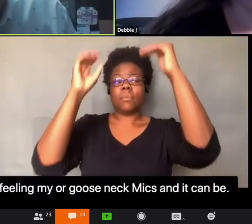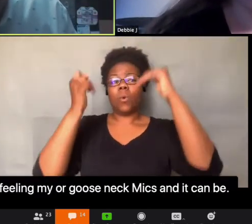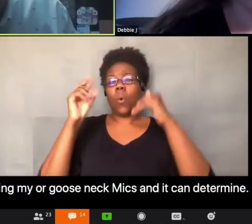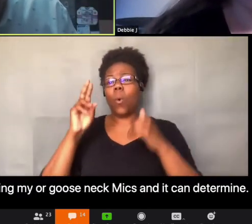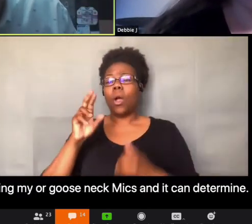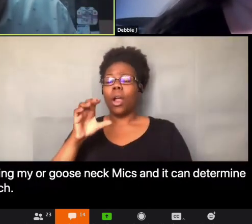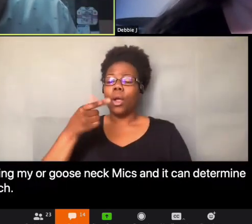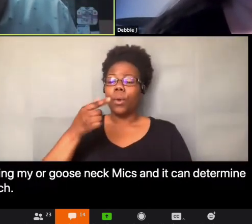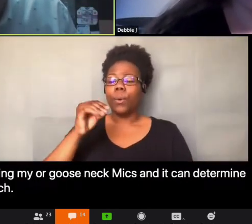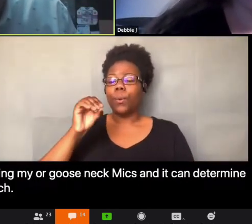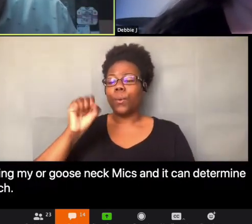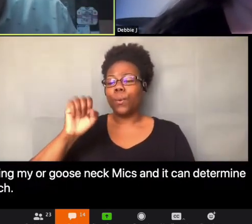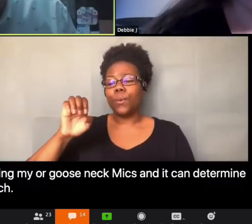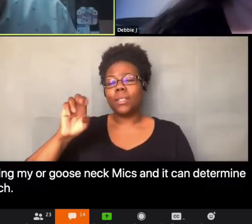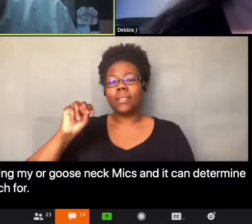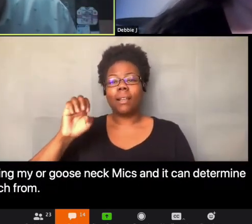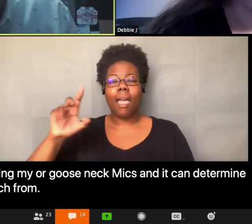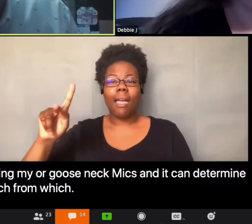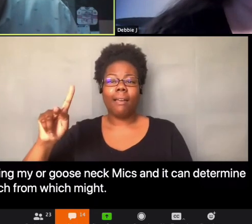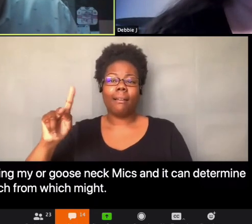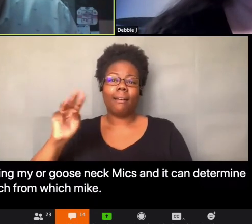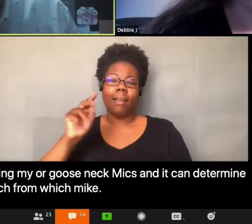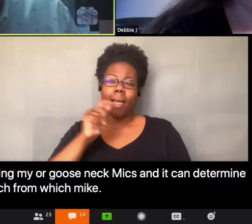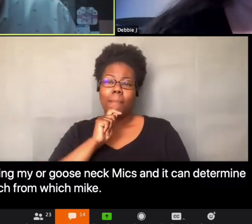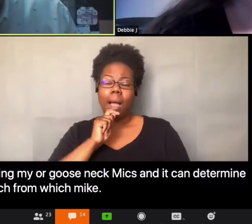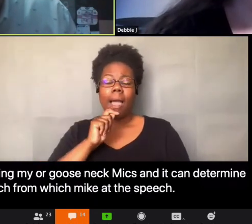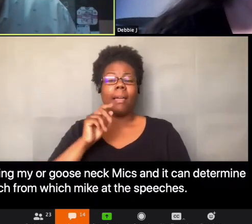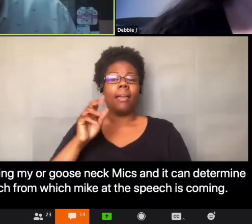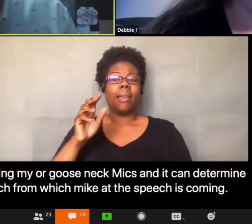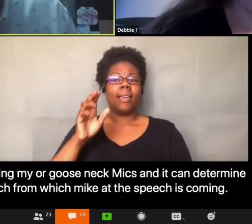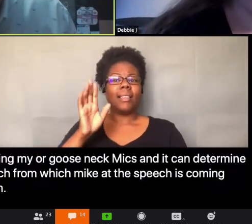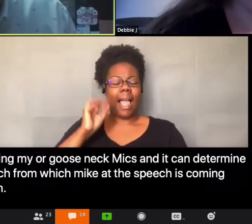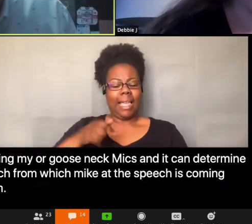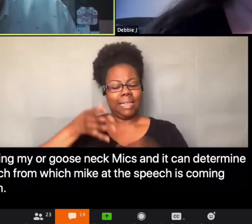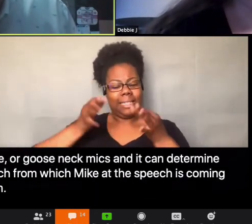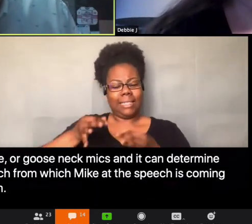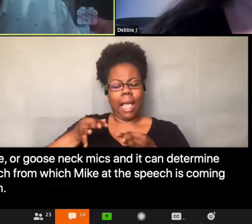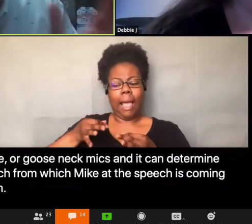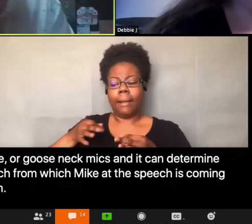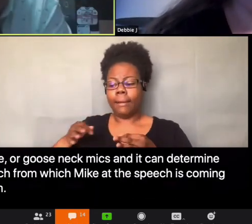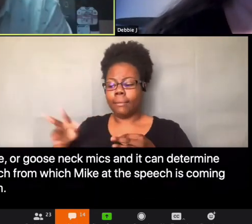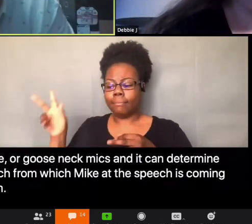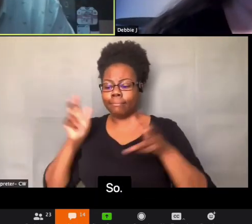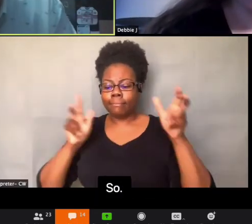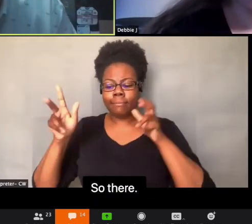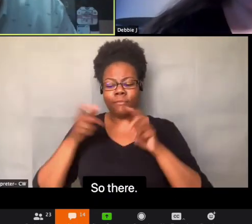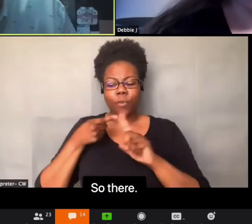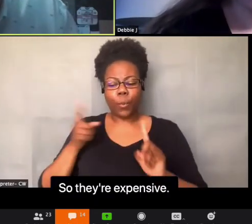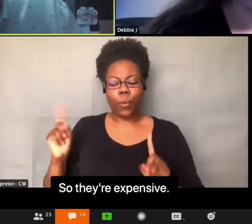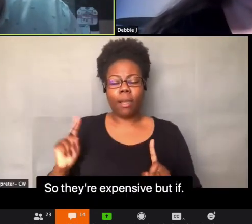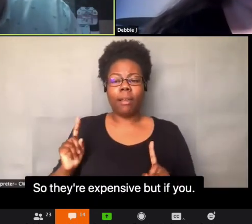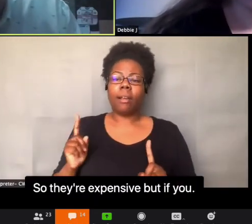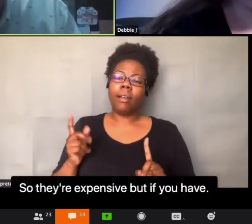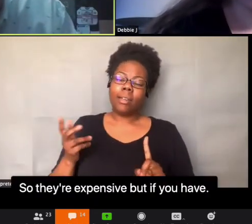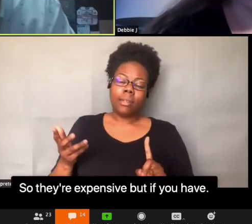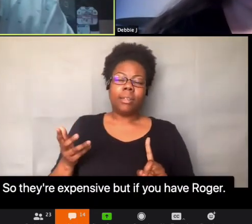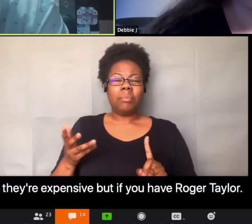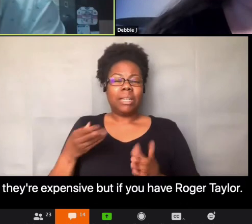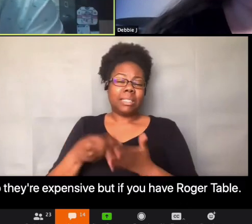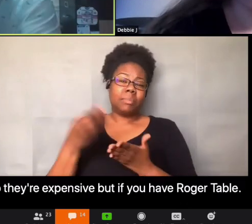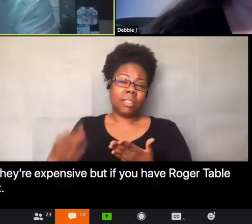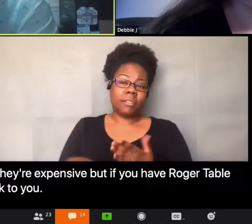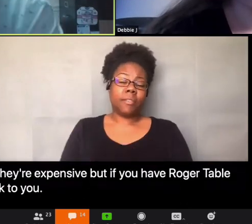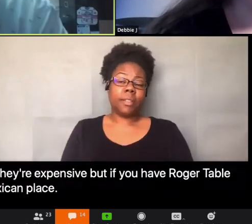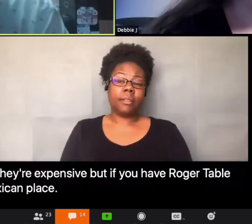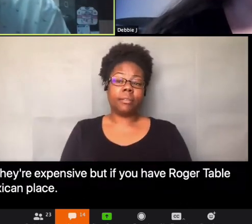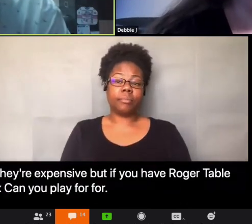determine from which mic the speech is coming from. Though they're expensive, but if you have Roger table mics and you